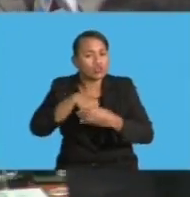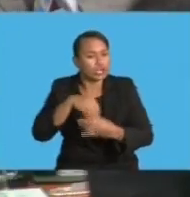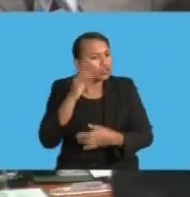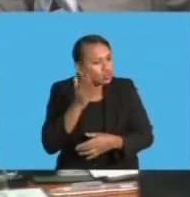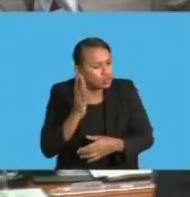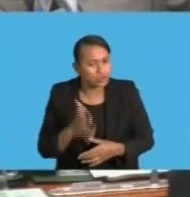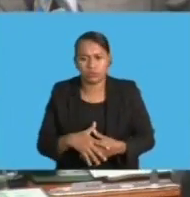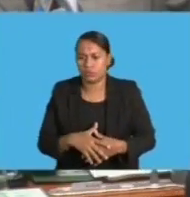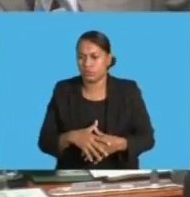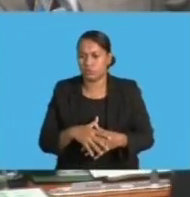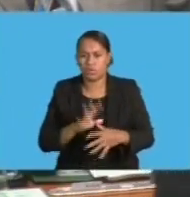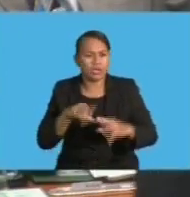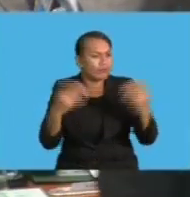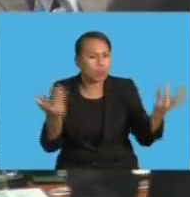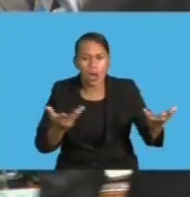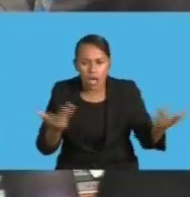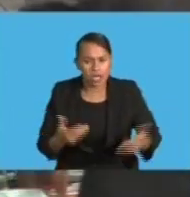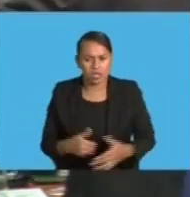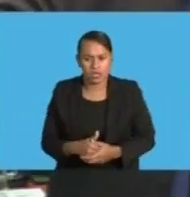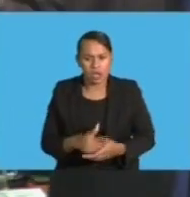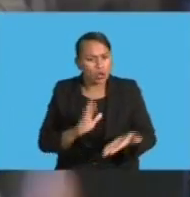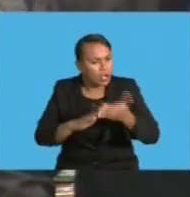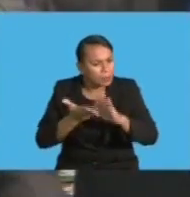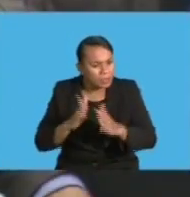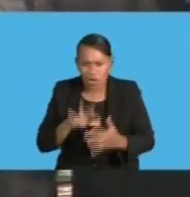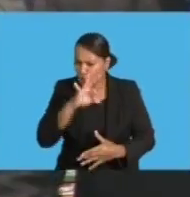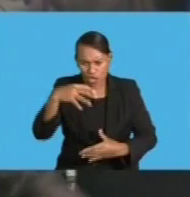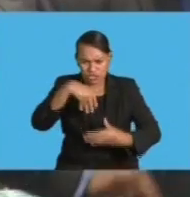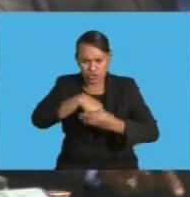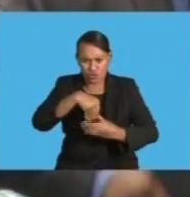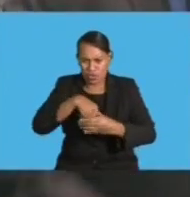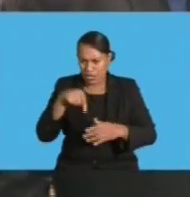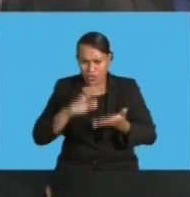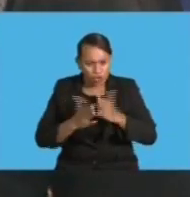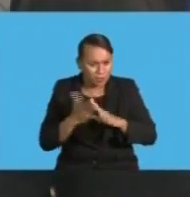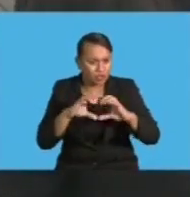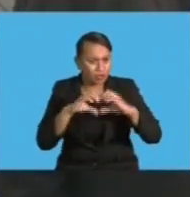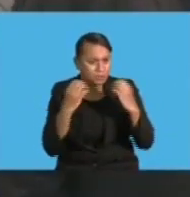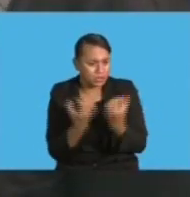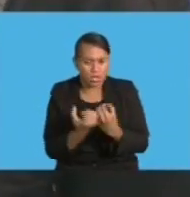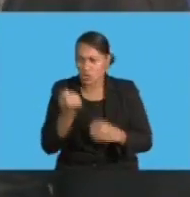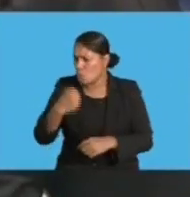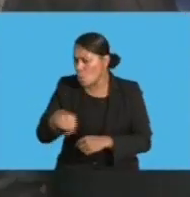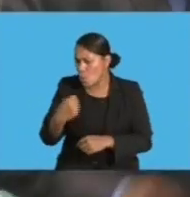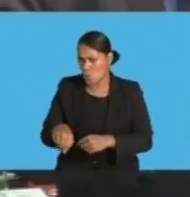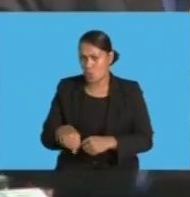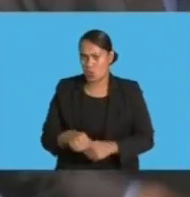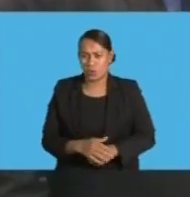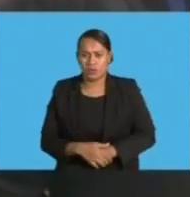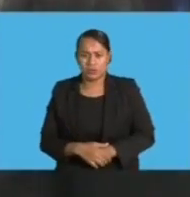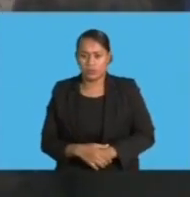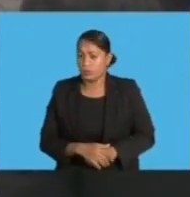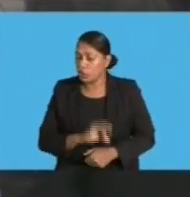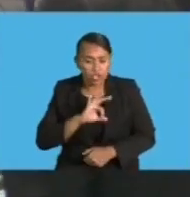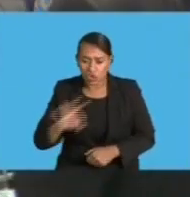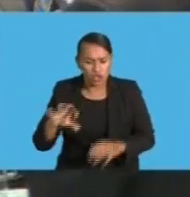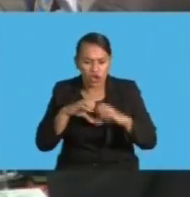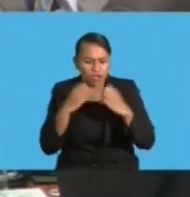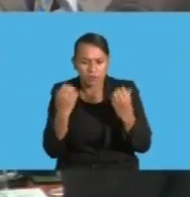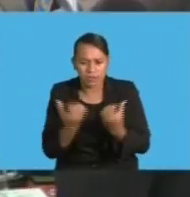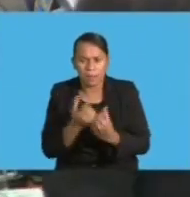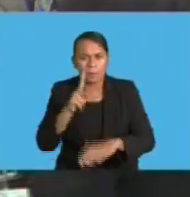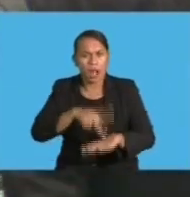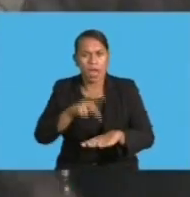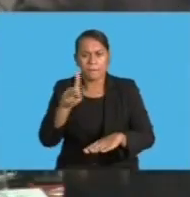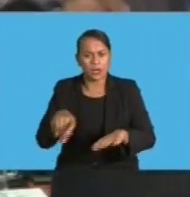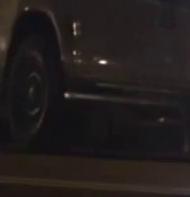there in the communities, not in parliament committees. Not in parliament committees, Mr. Speaker,